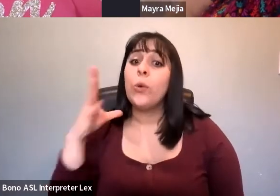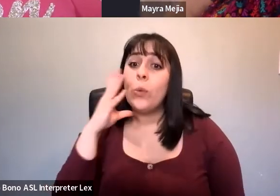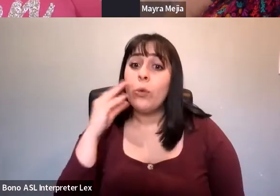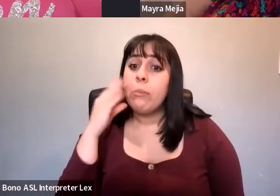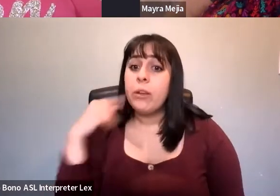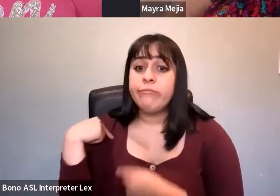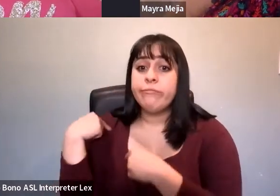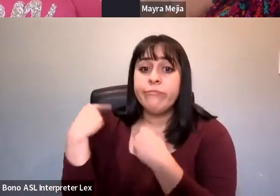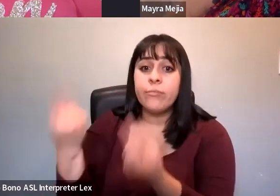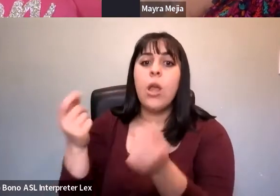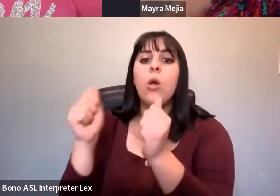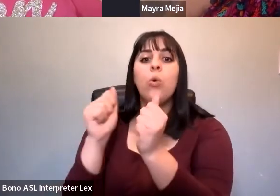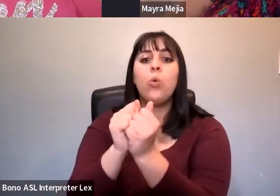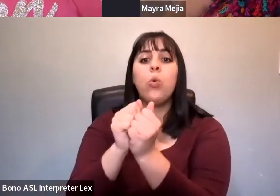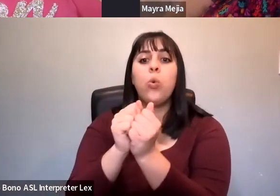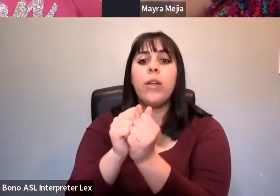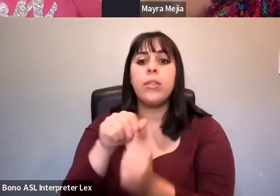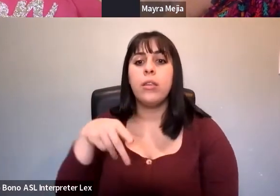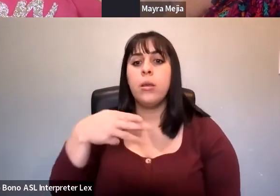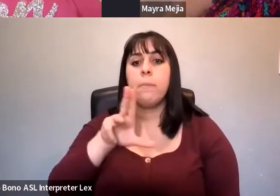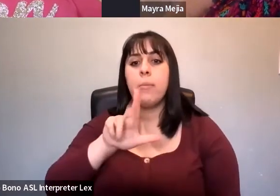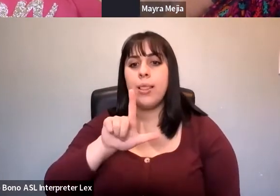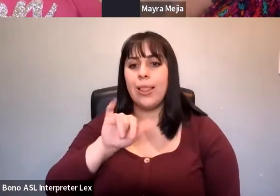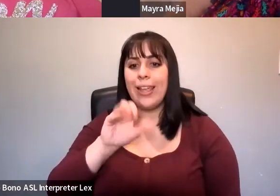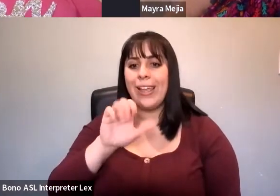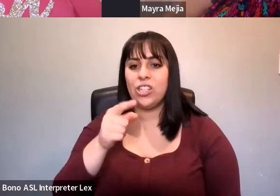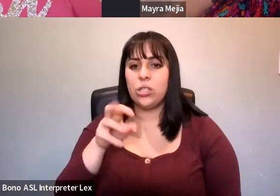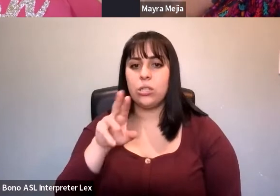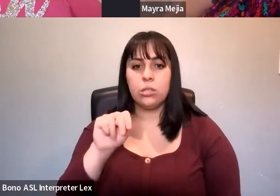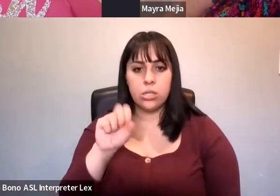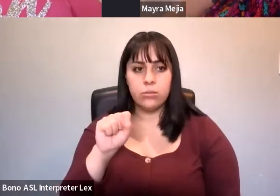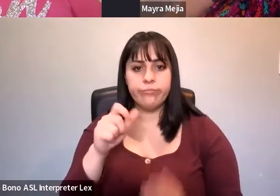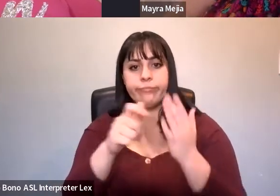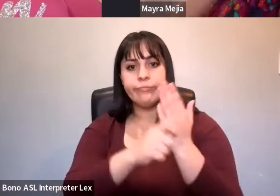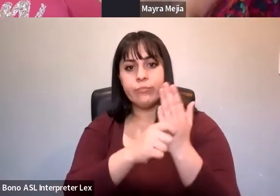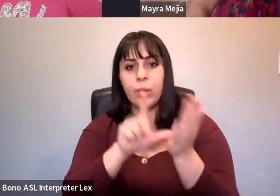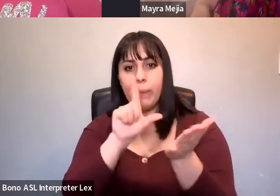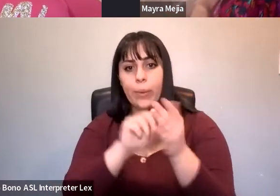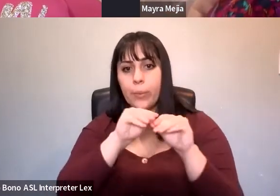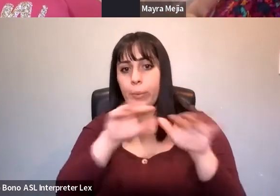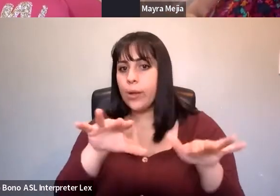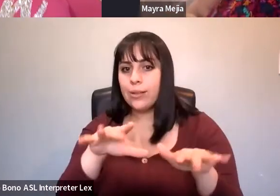with publications discouraging you from using the word fat in your writing?